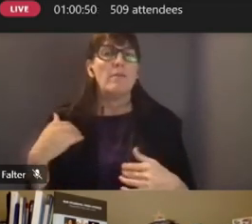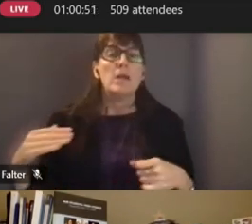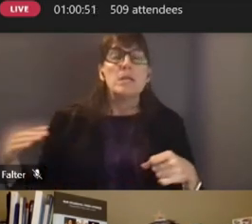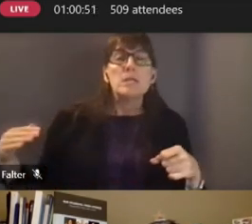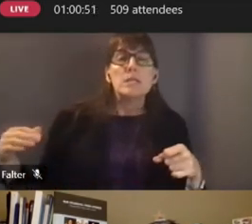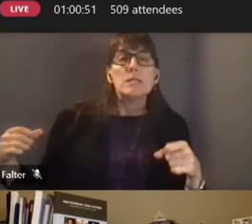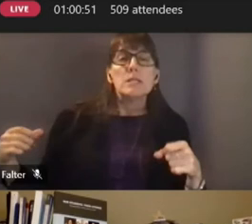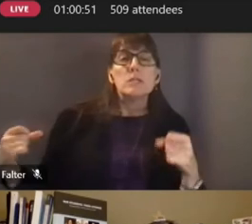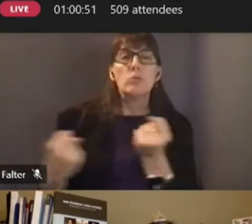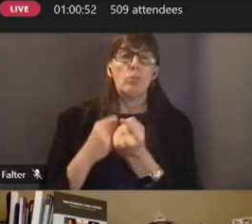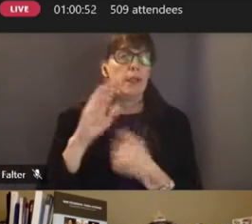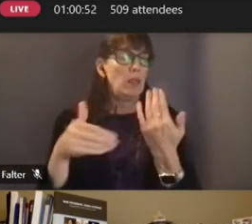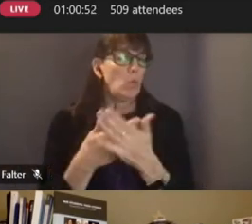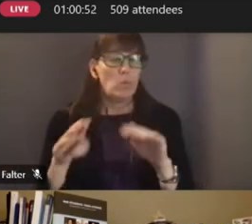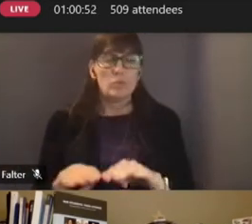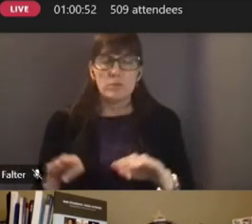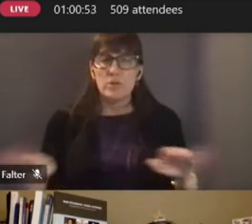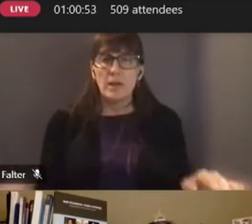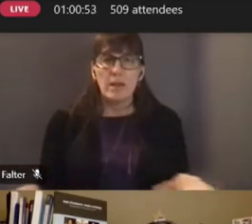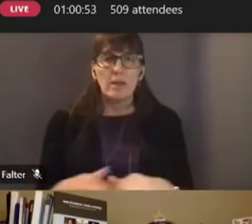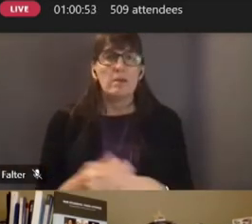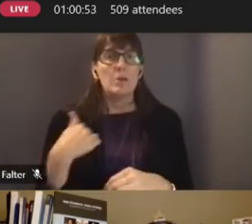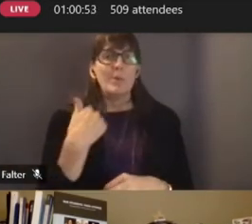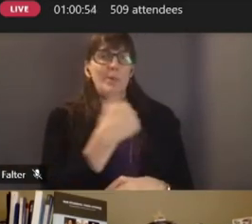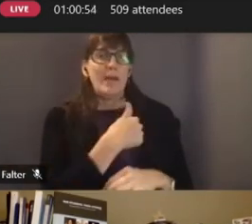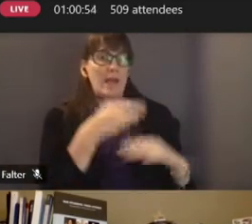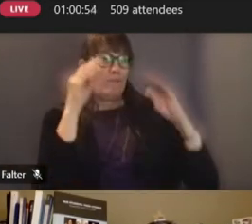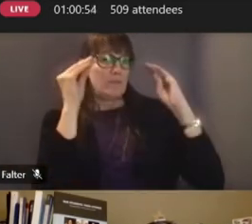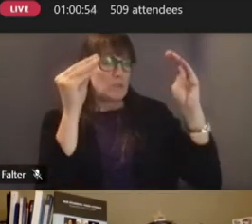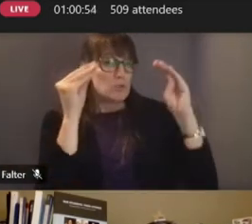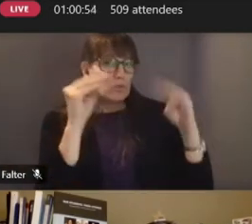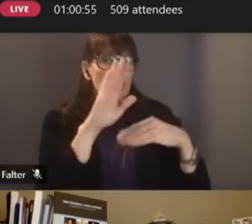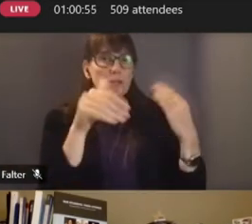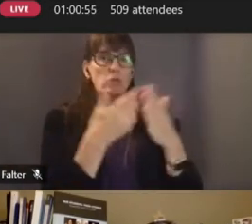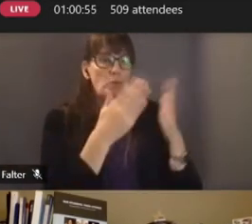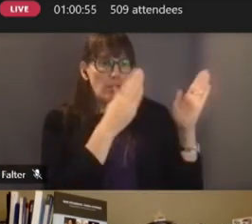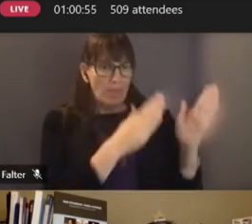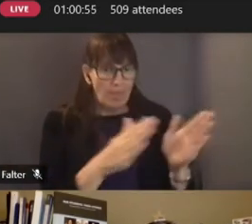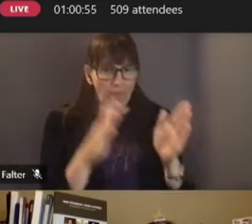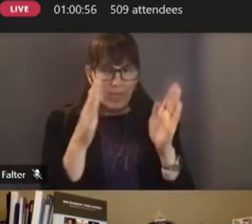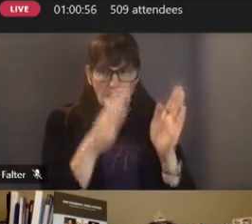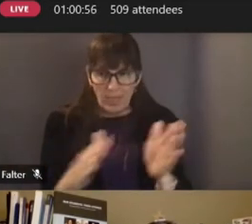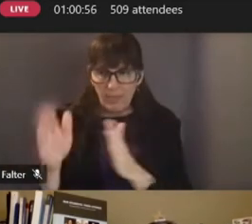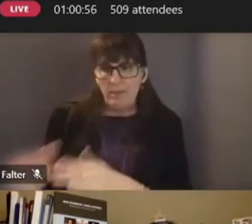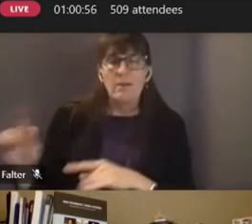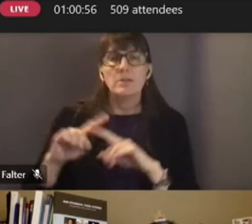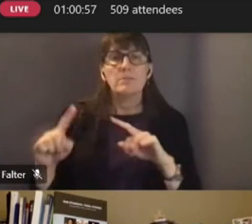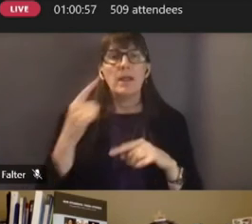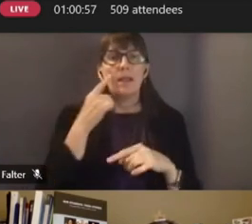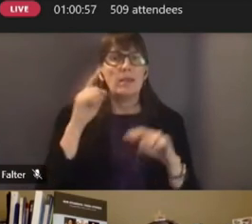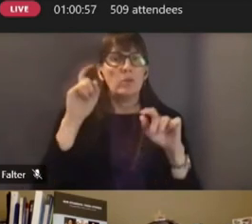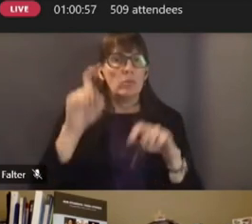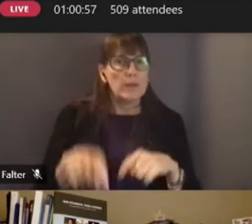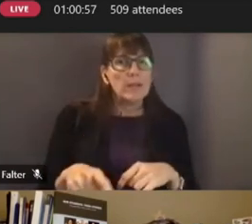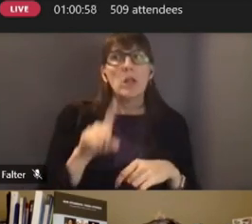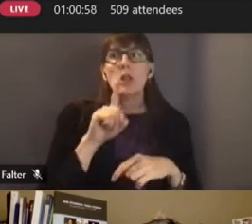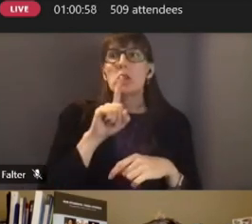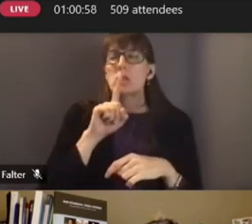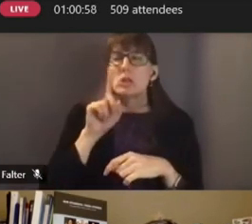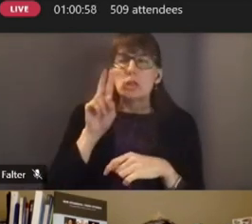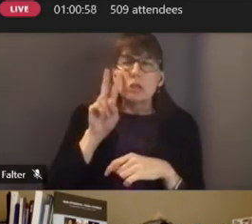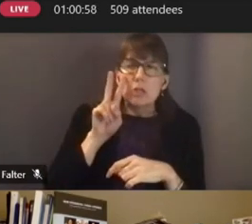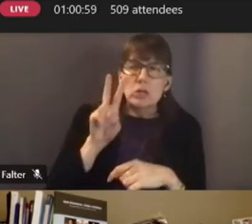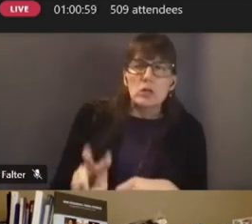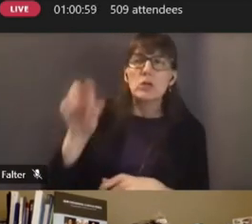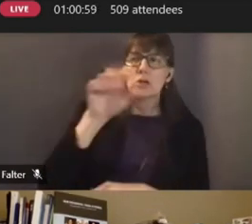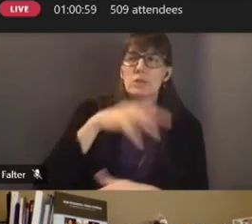while we have definitely our instruction, we have all of our plans put together, but I really think we need to really look at the social emotional wellness of our young